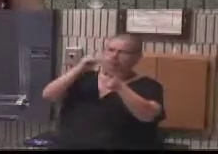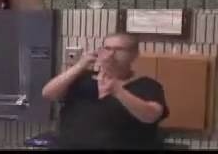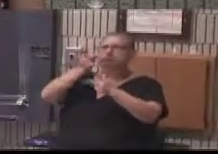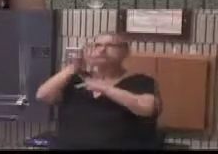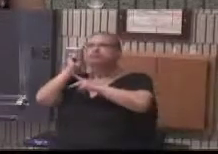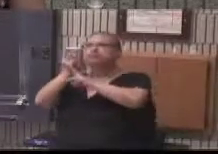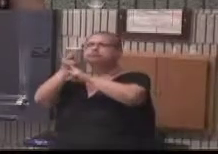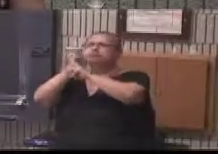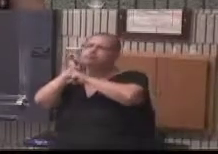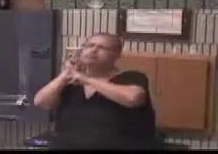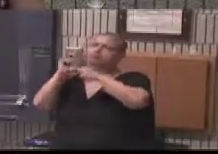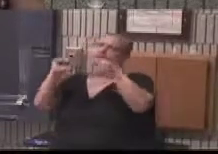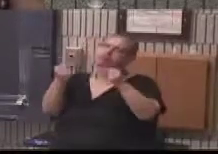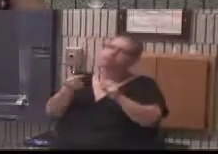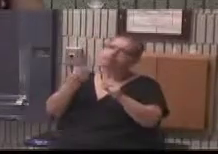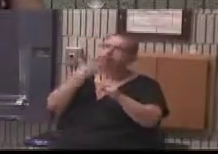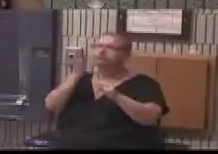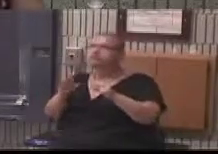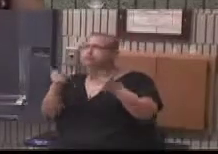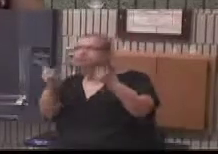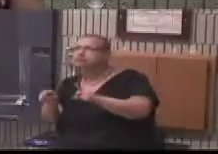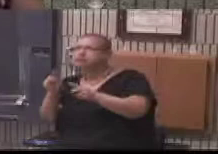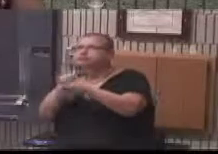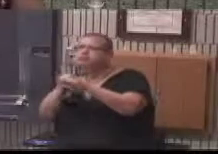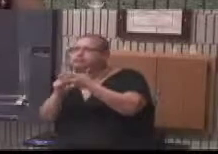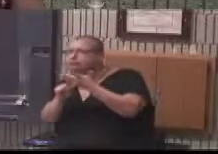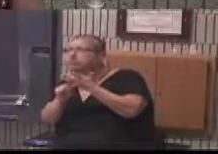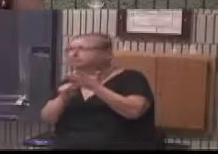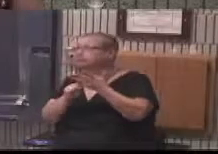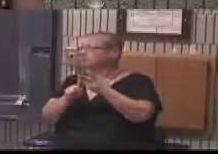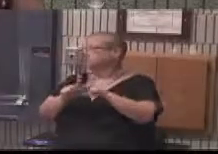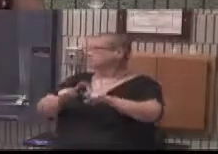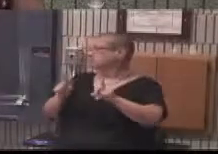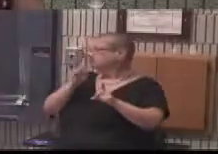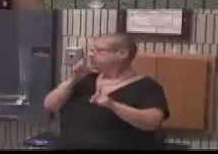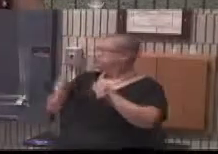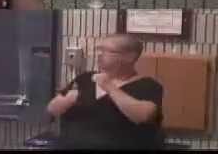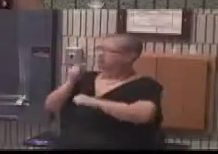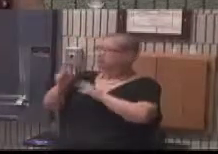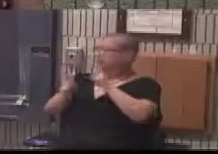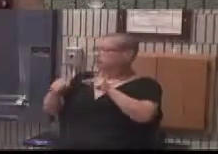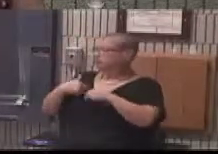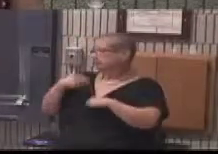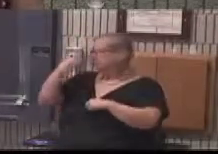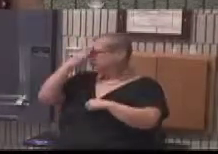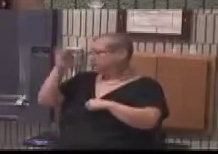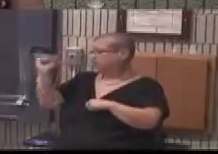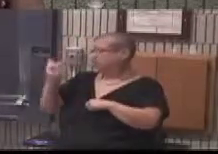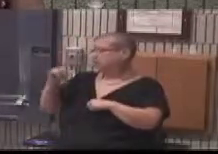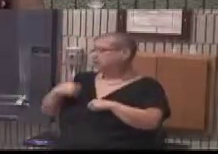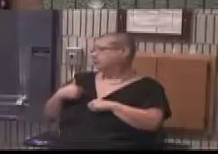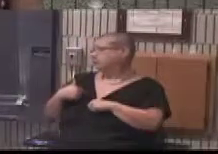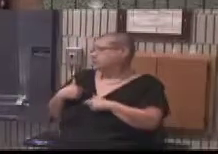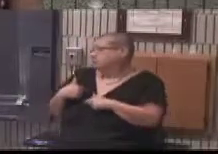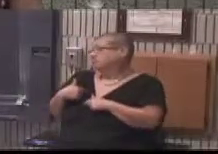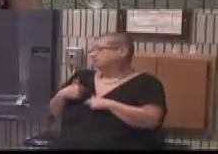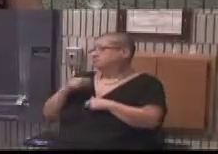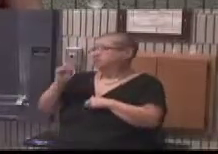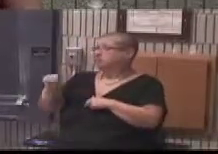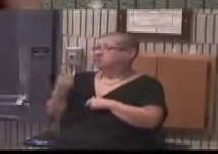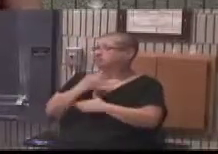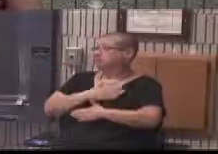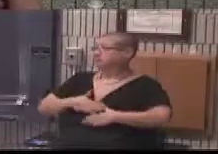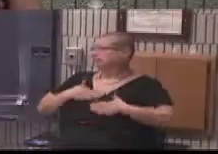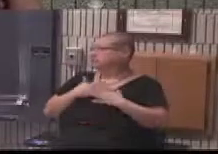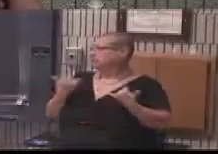hurts and all. I would say that most people that I know like me kind of just enjoy the